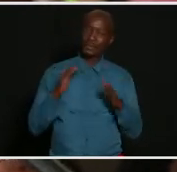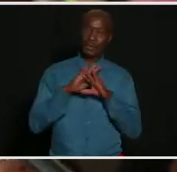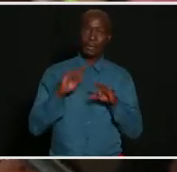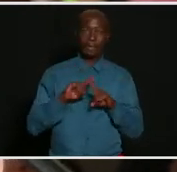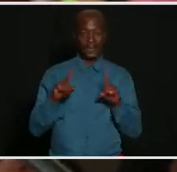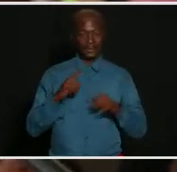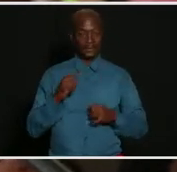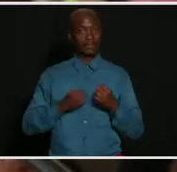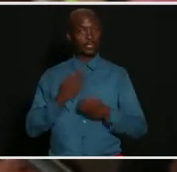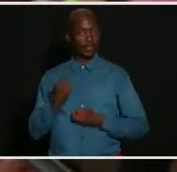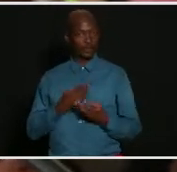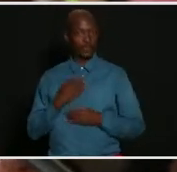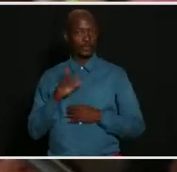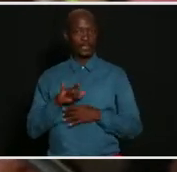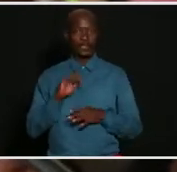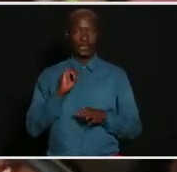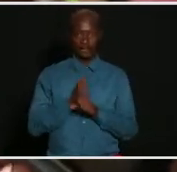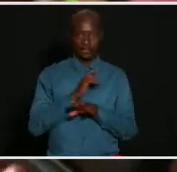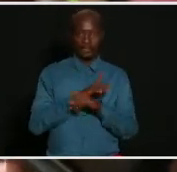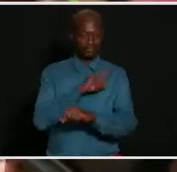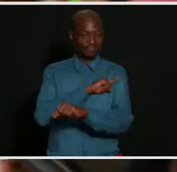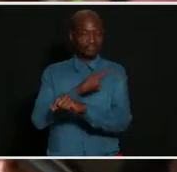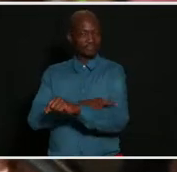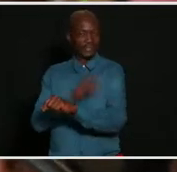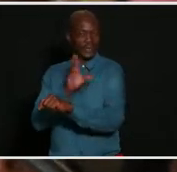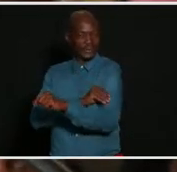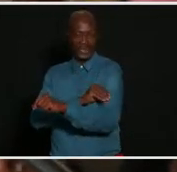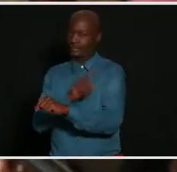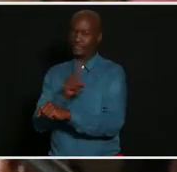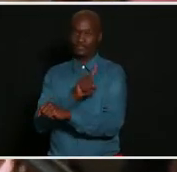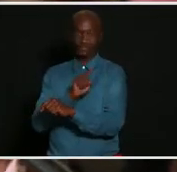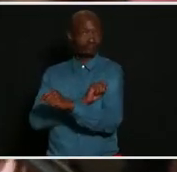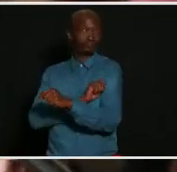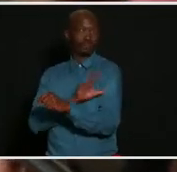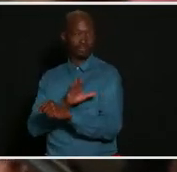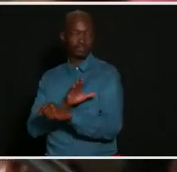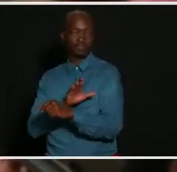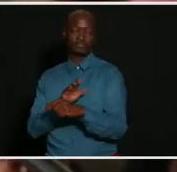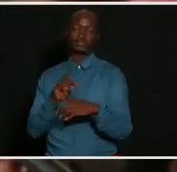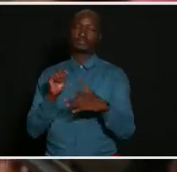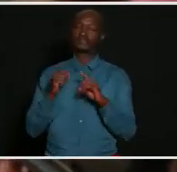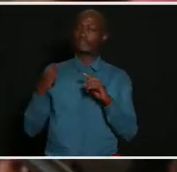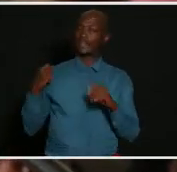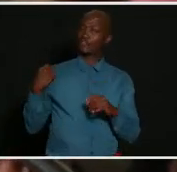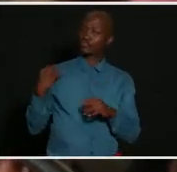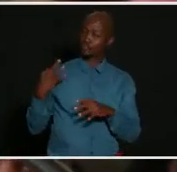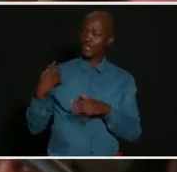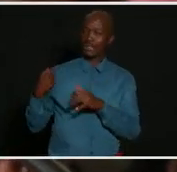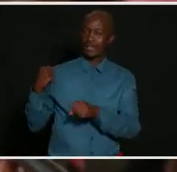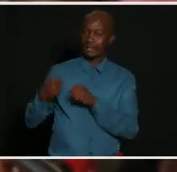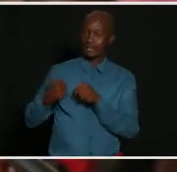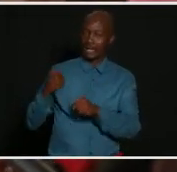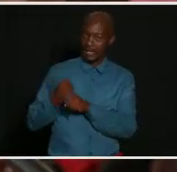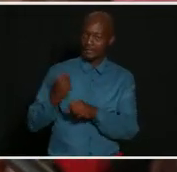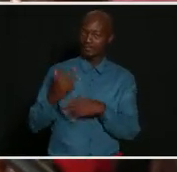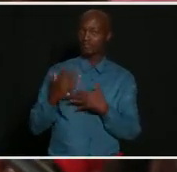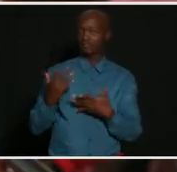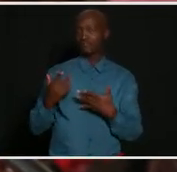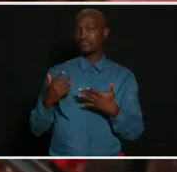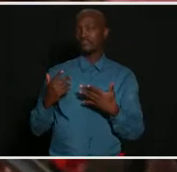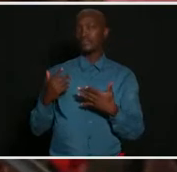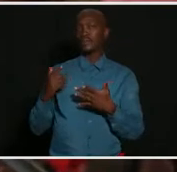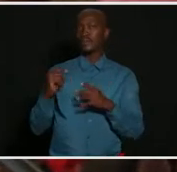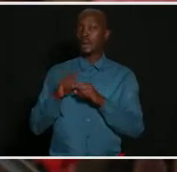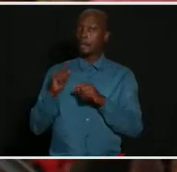because that doesn't make us powerless three years after homeschooling was legalized in South Africa my mother